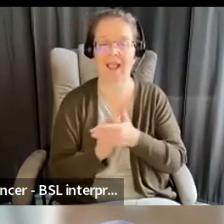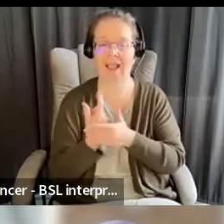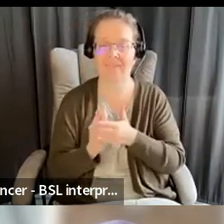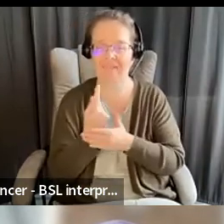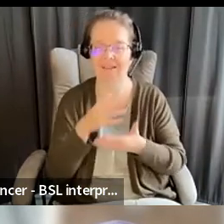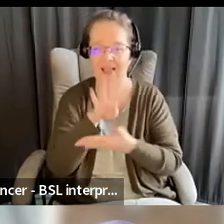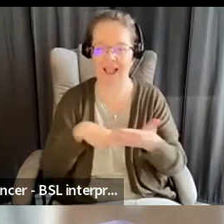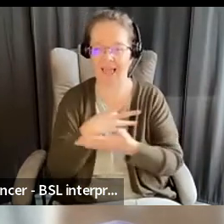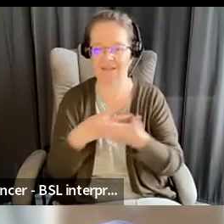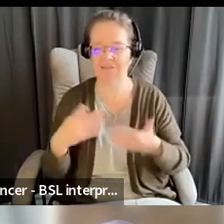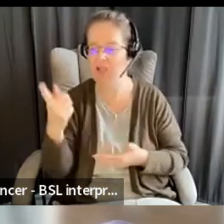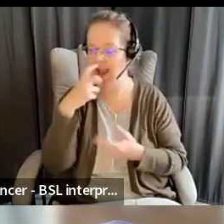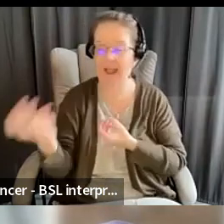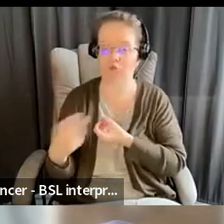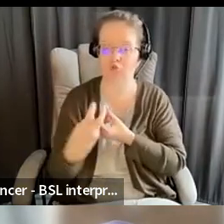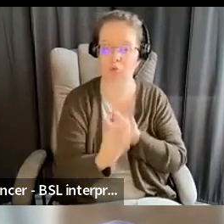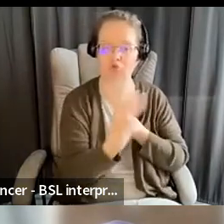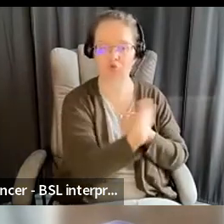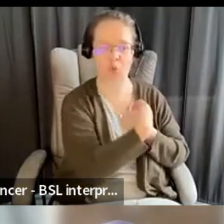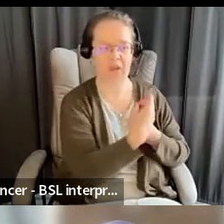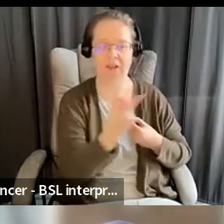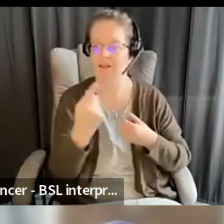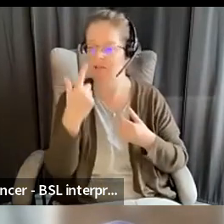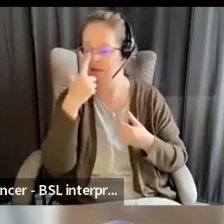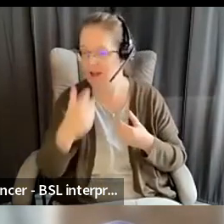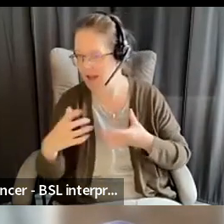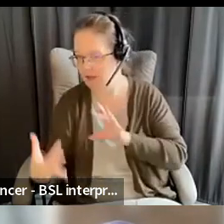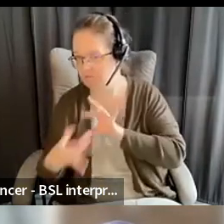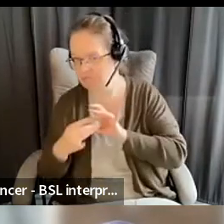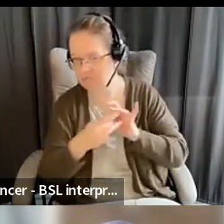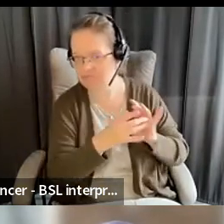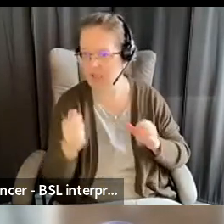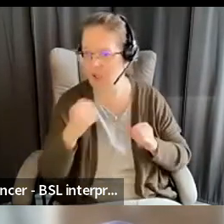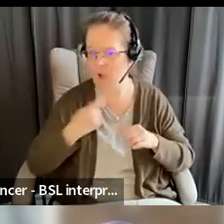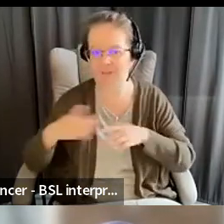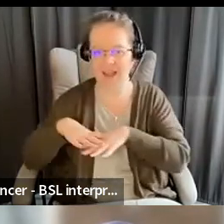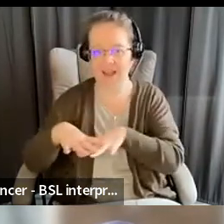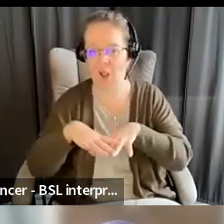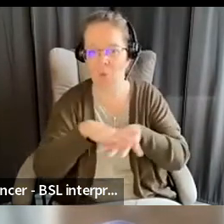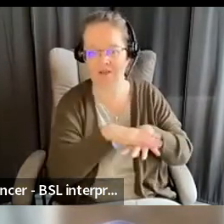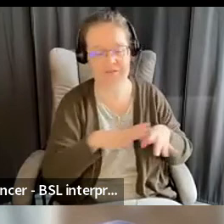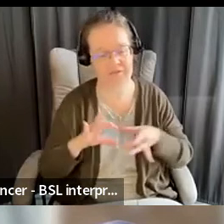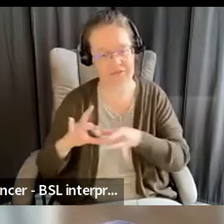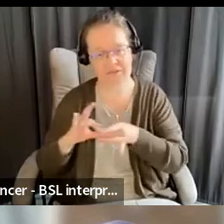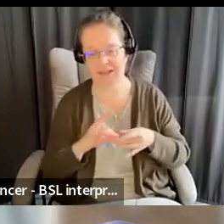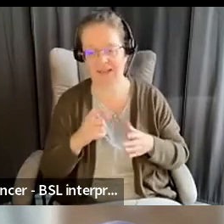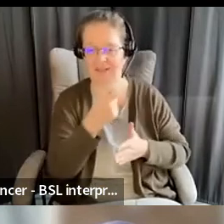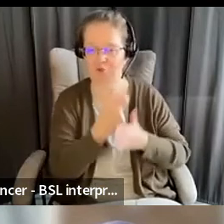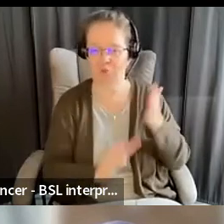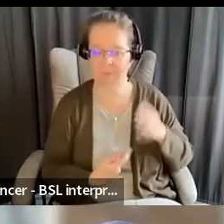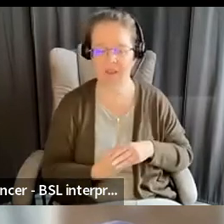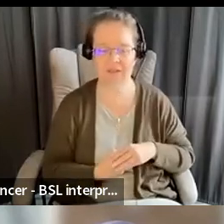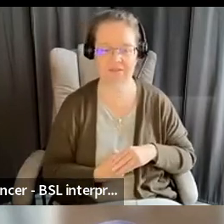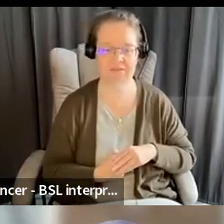up. So again, people can come and join, participate on any one of the particular networks, specifically around disability.